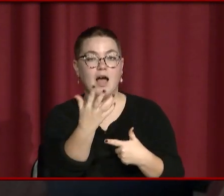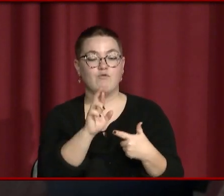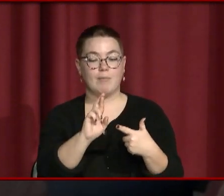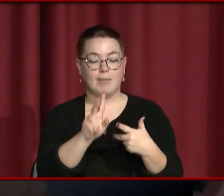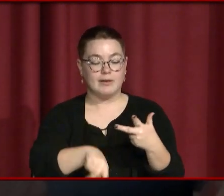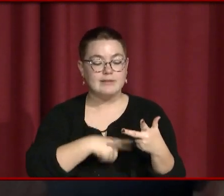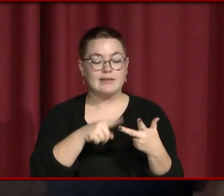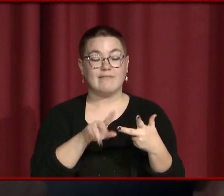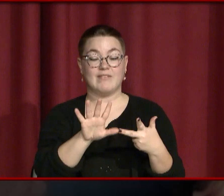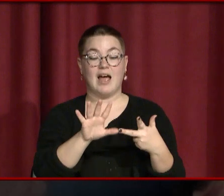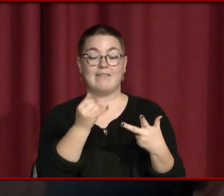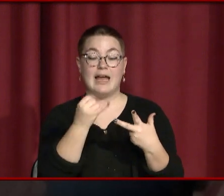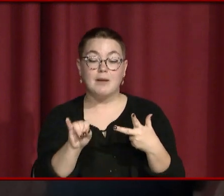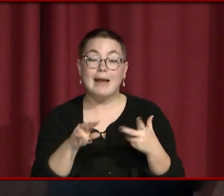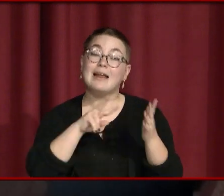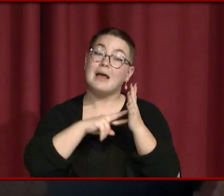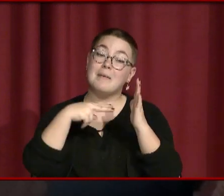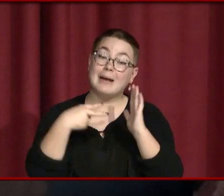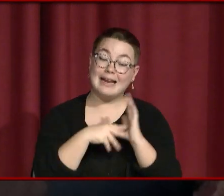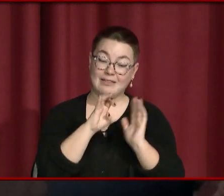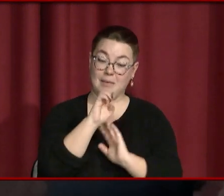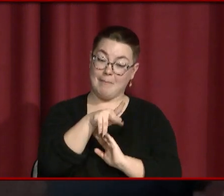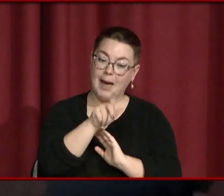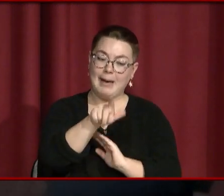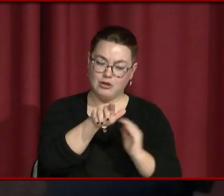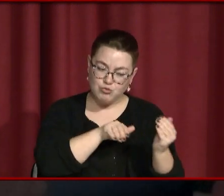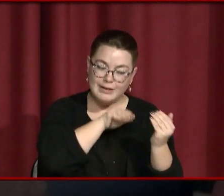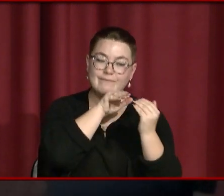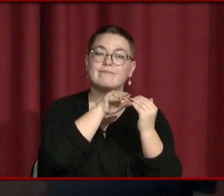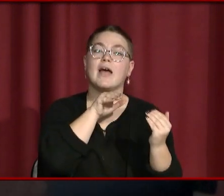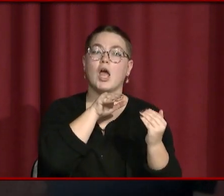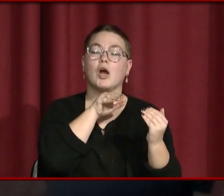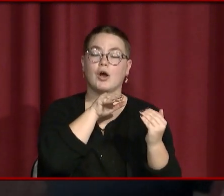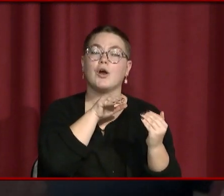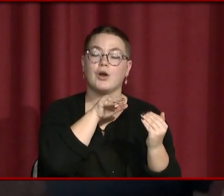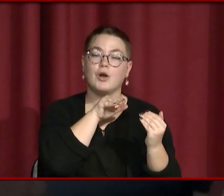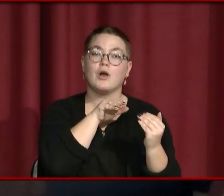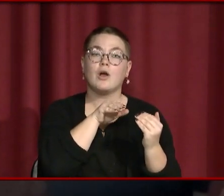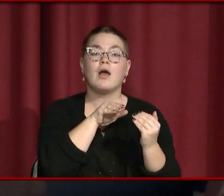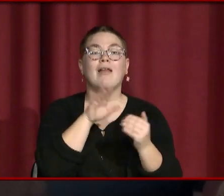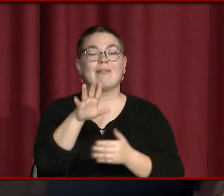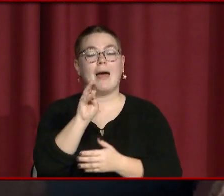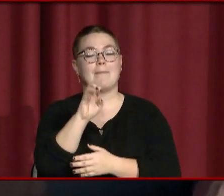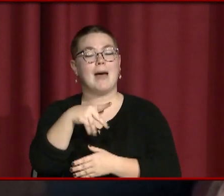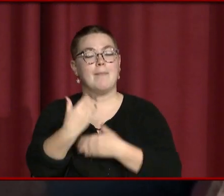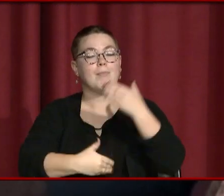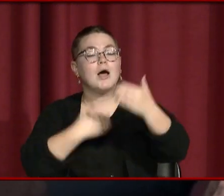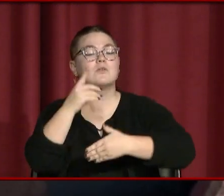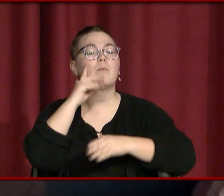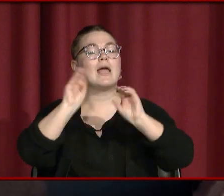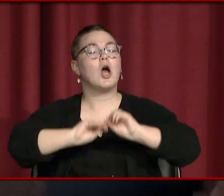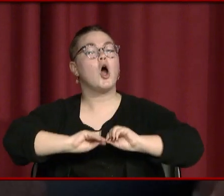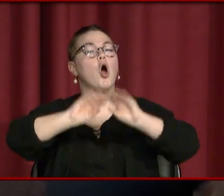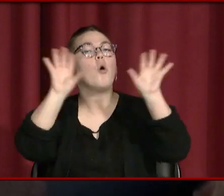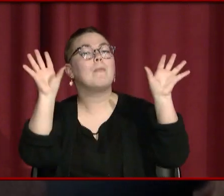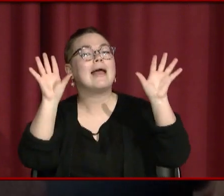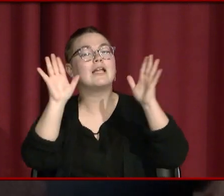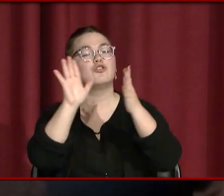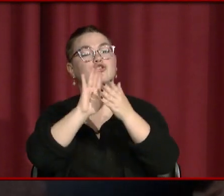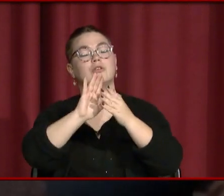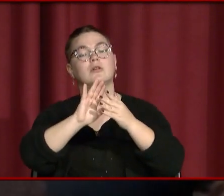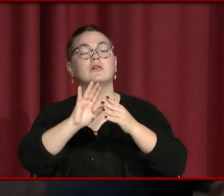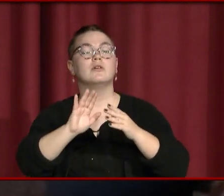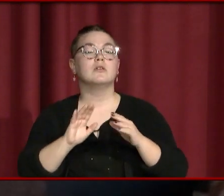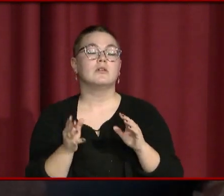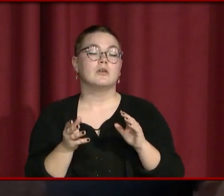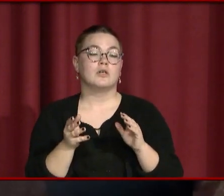making. And finally, creating a process that is open and transparent and inclusive and where the commission listens to the